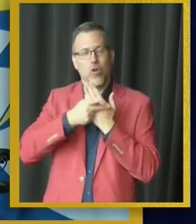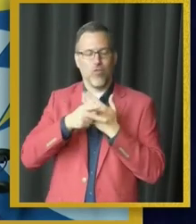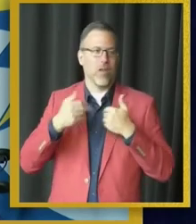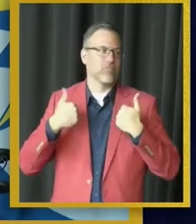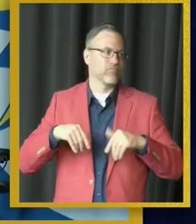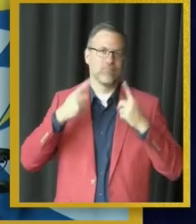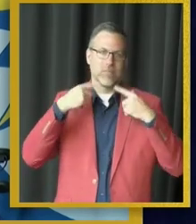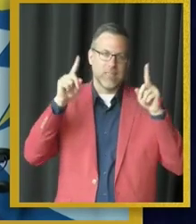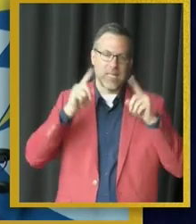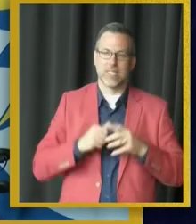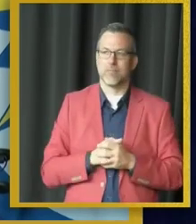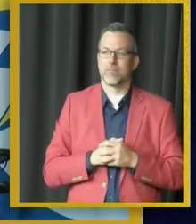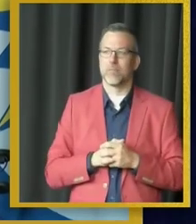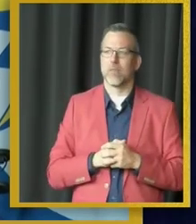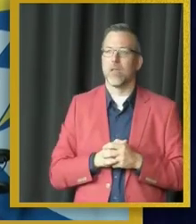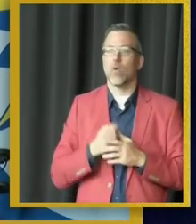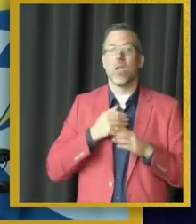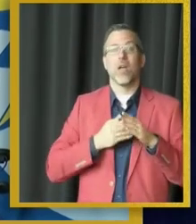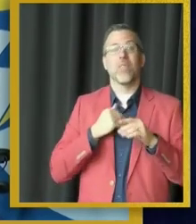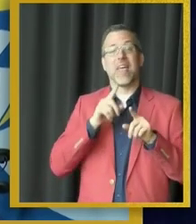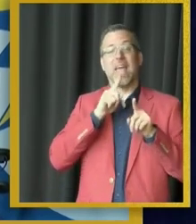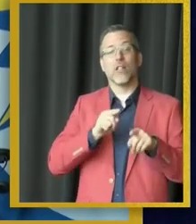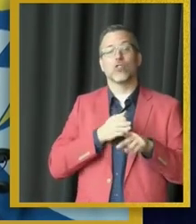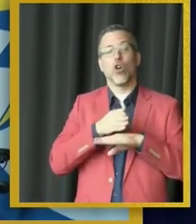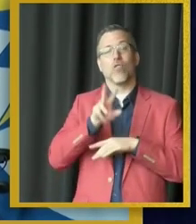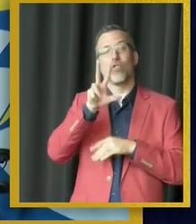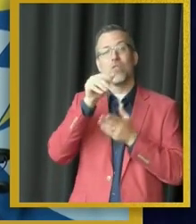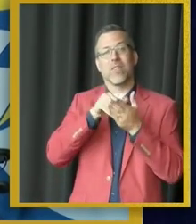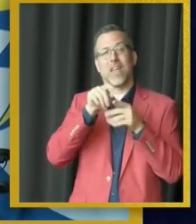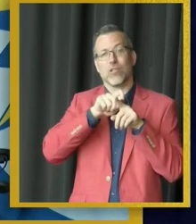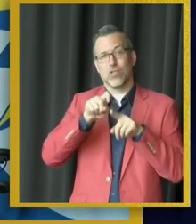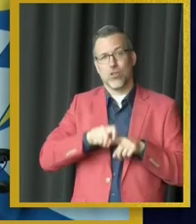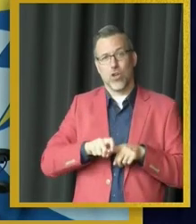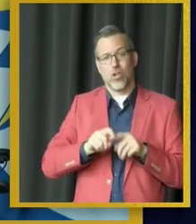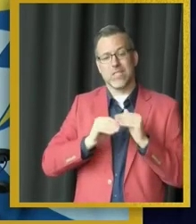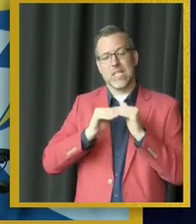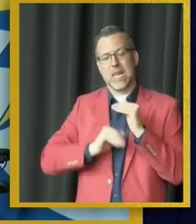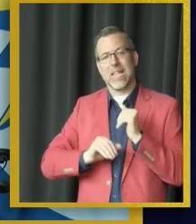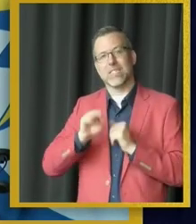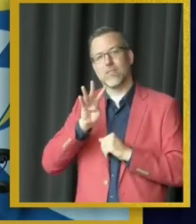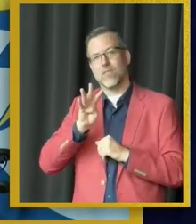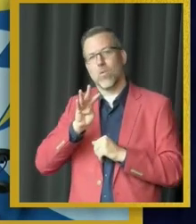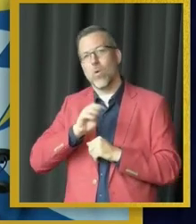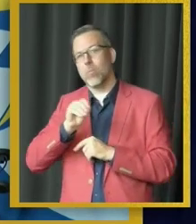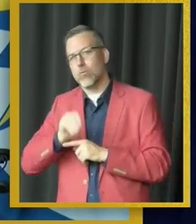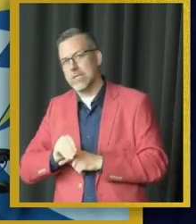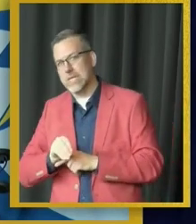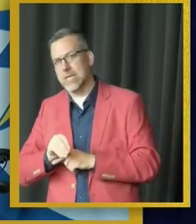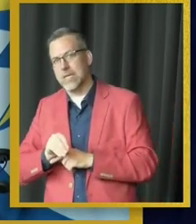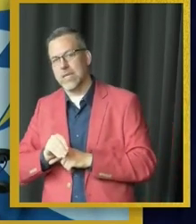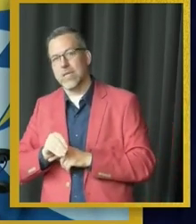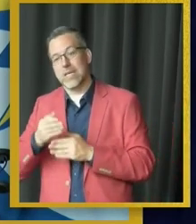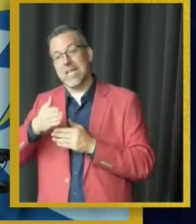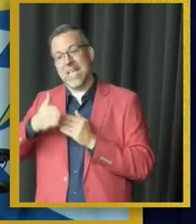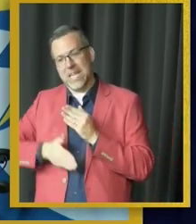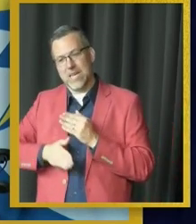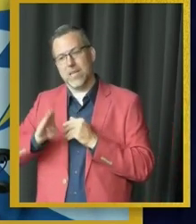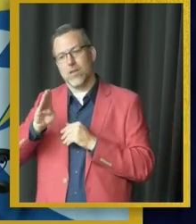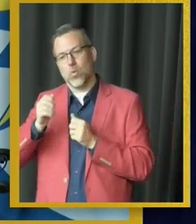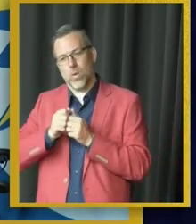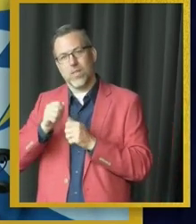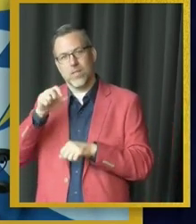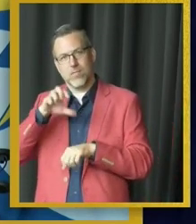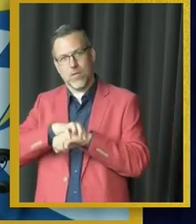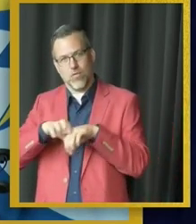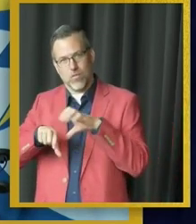year, it answered over 3,000 calls, and less than 4% of those calls resulted in arrests. And